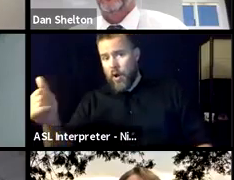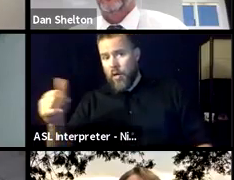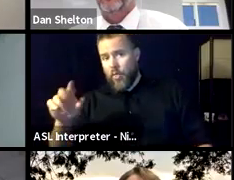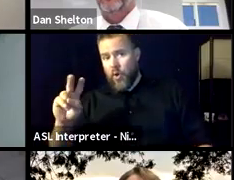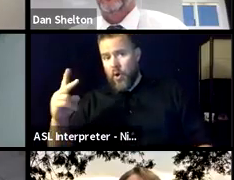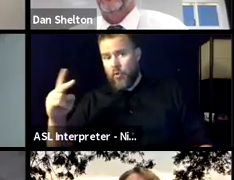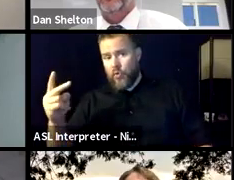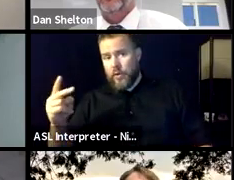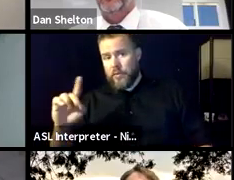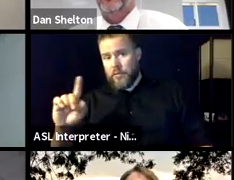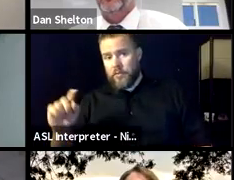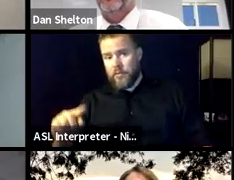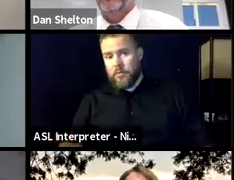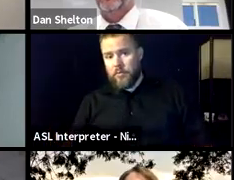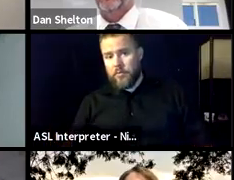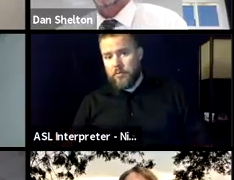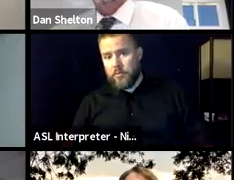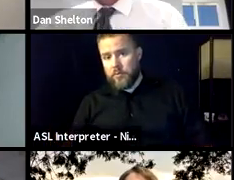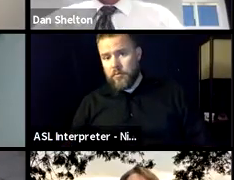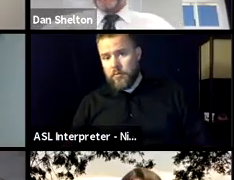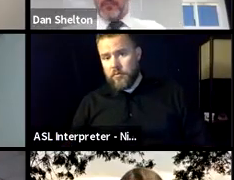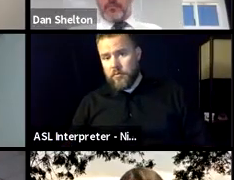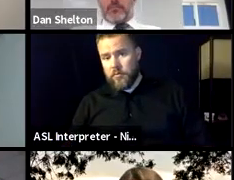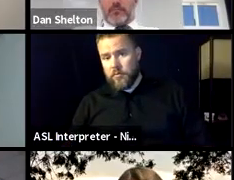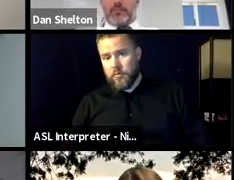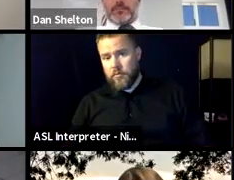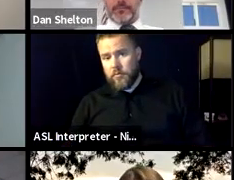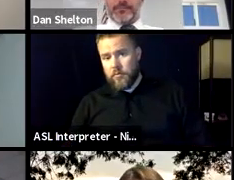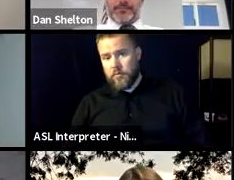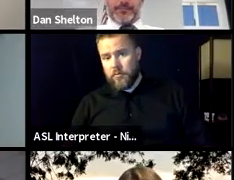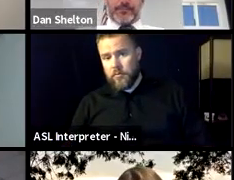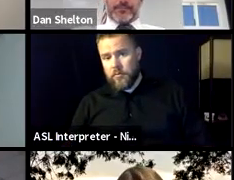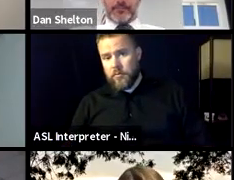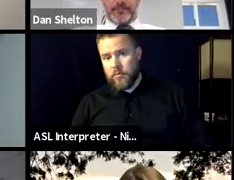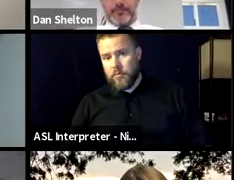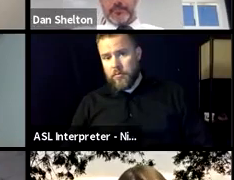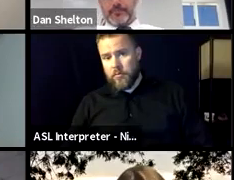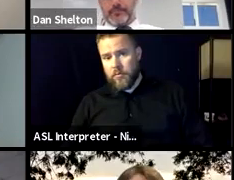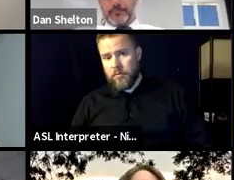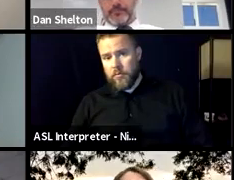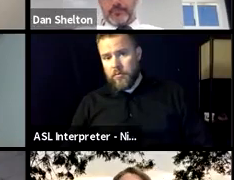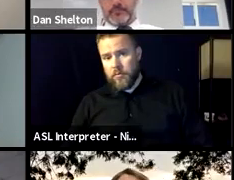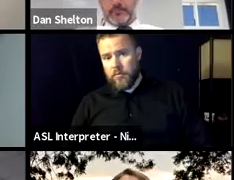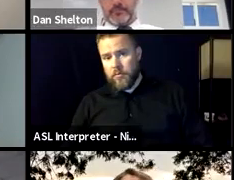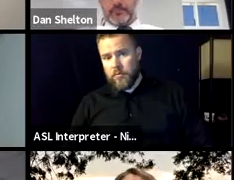Or someone else can be the alternate? Anybody can be the alternate. Do I have a motion?